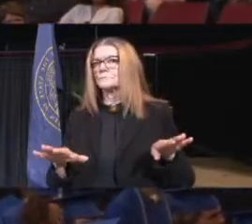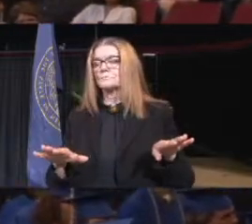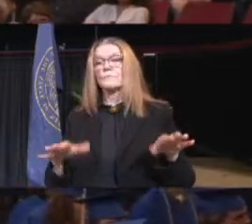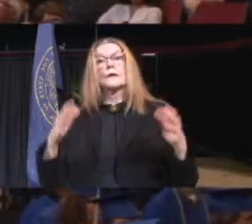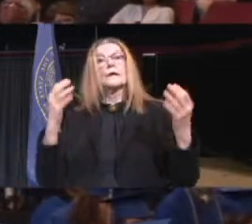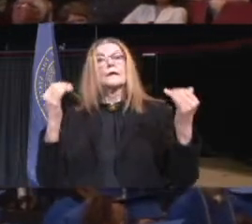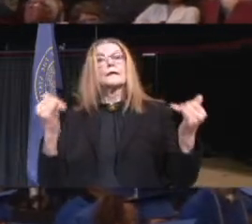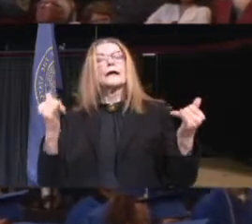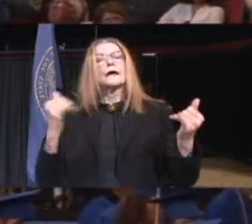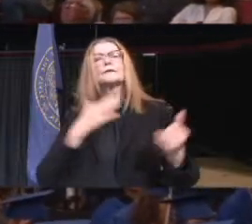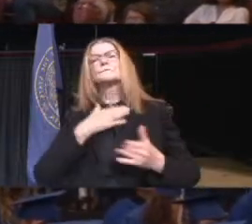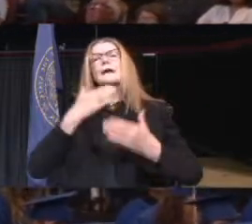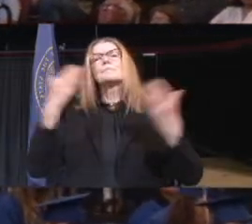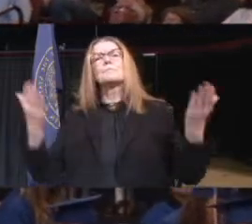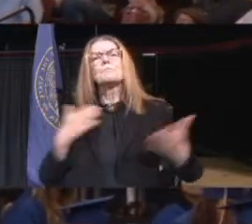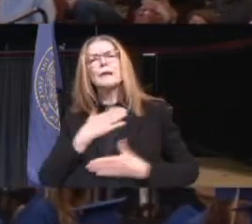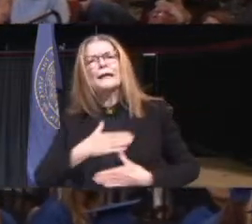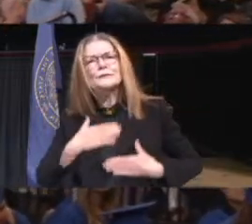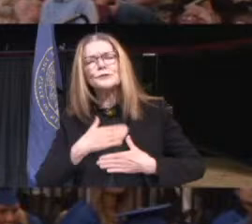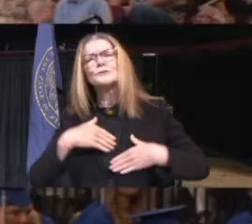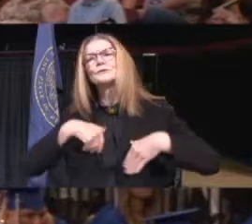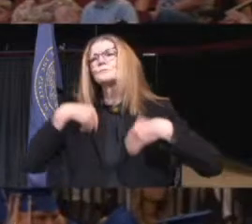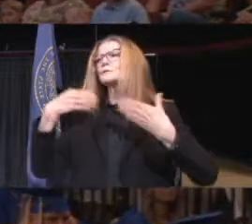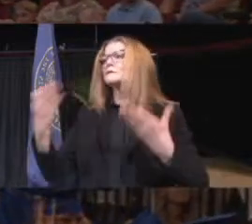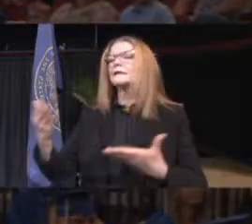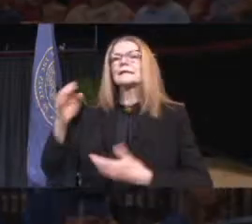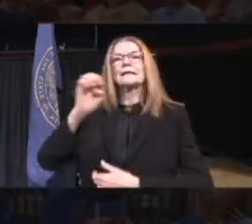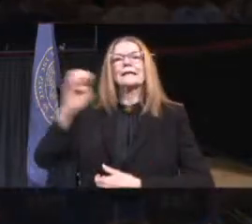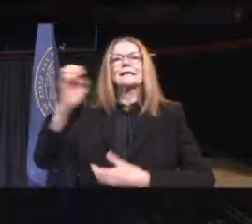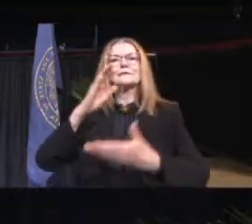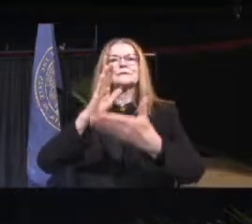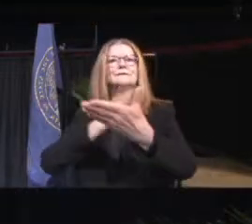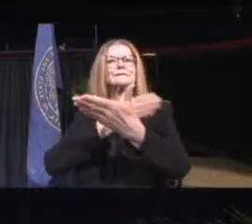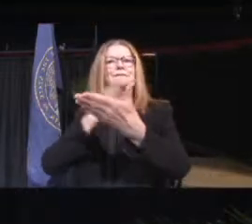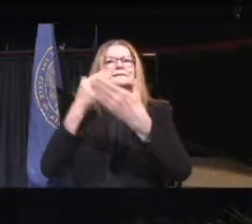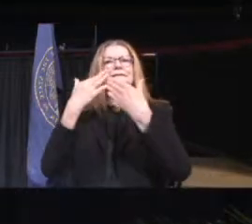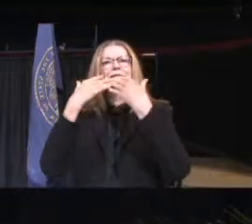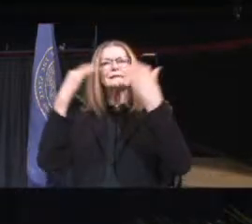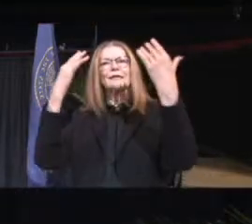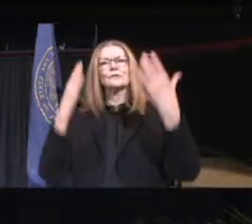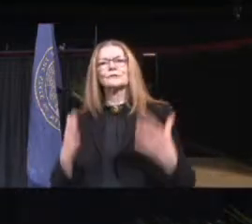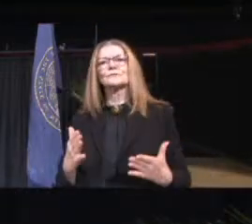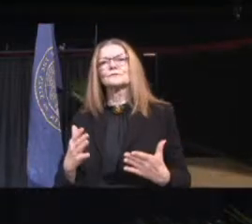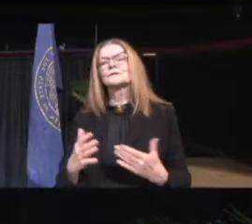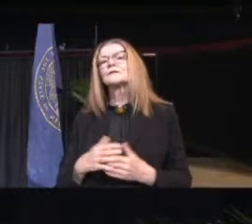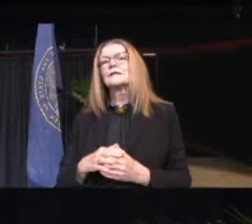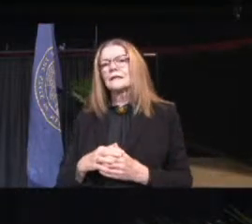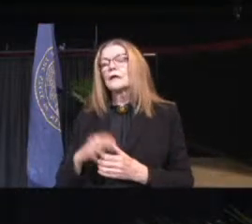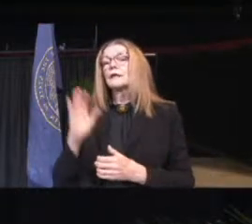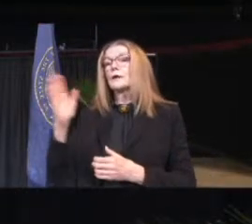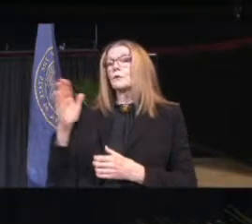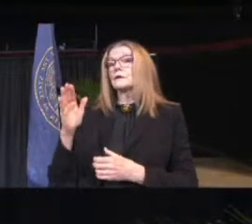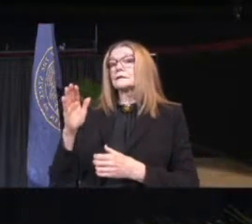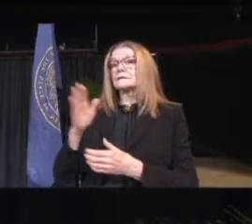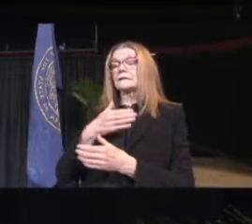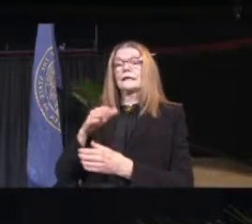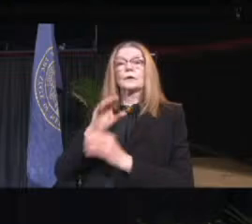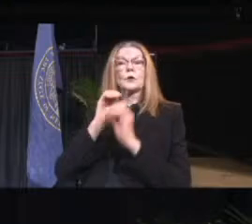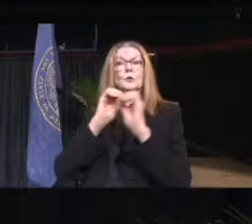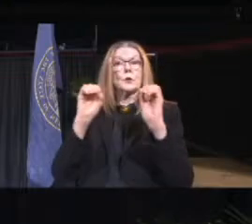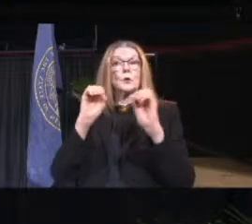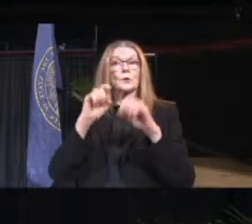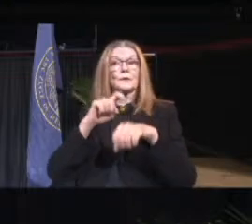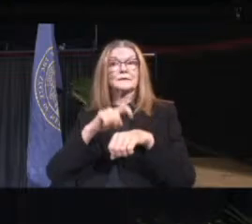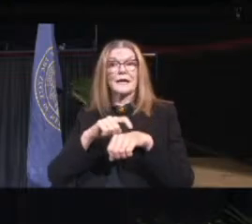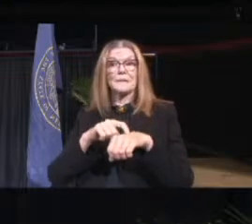At this time, it is my pleasure to present the East Singers under the direction of Mr. Aaron Zart, singing No Time.